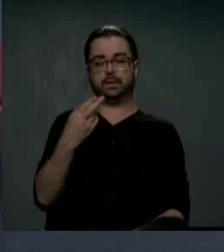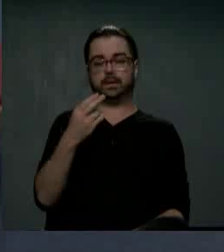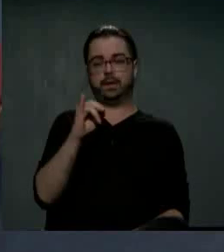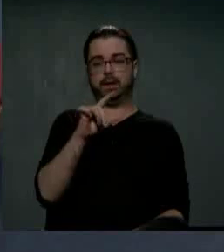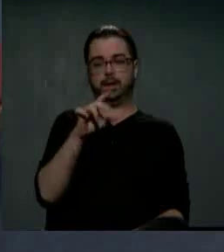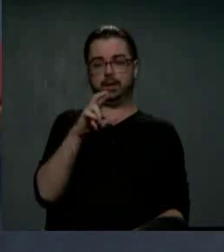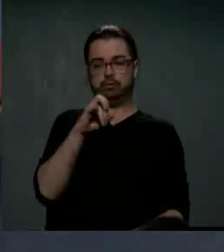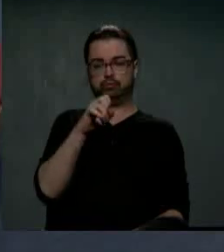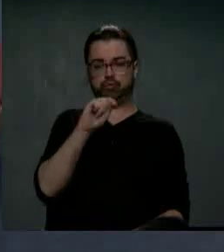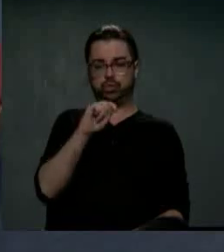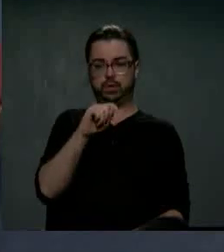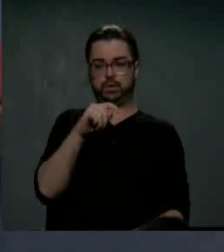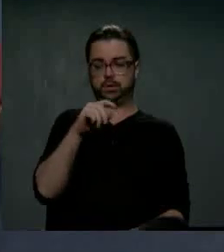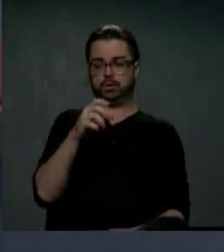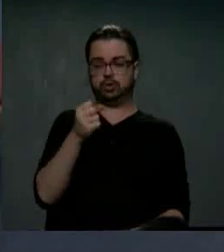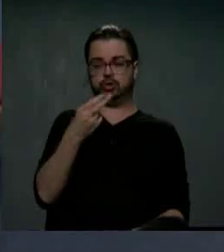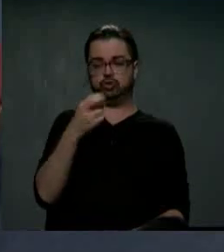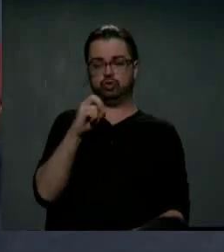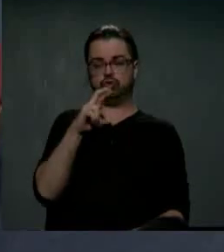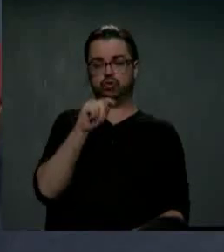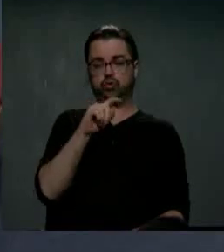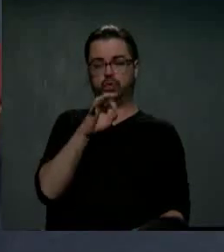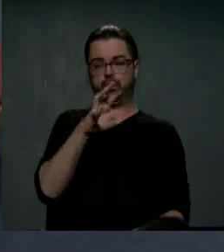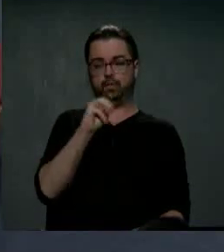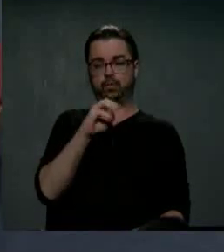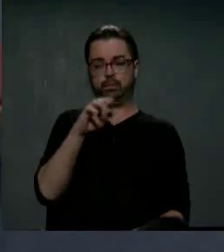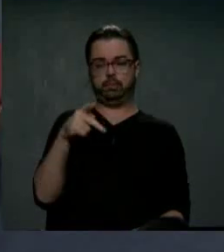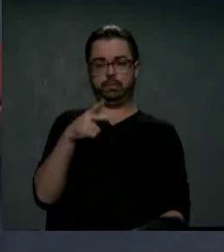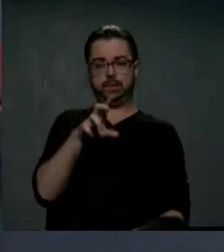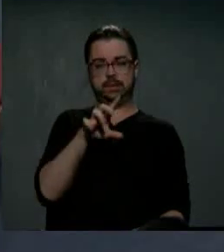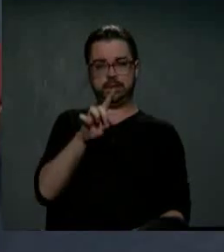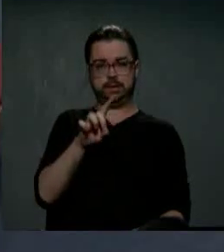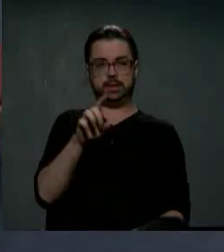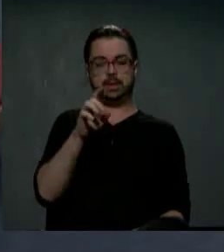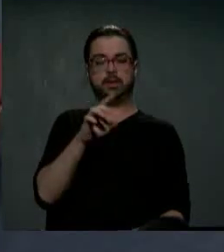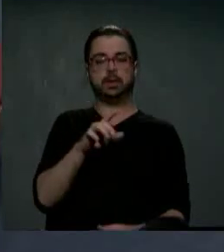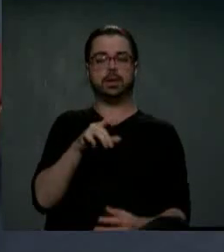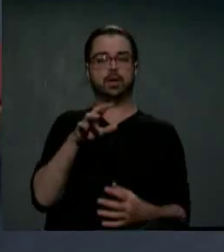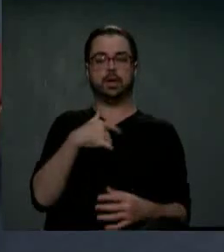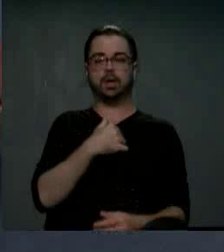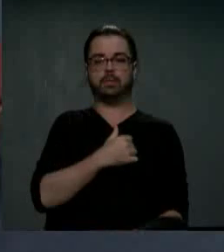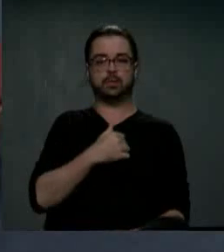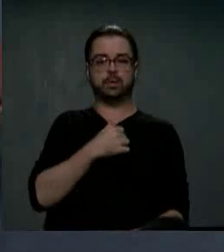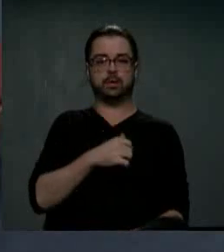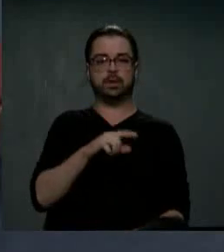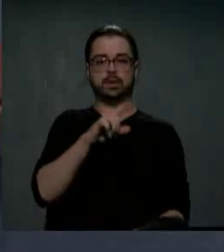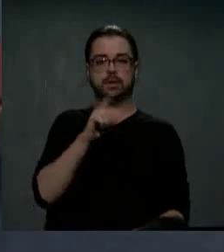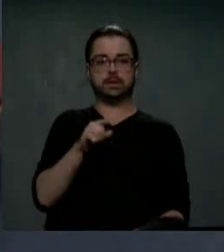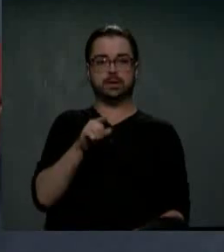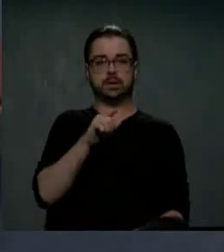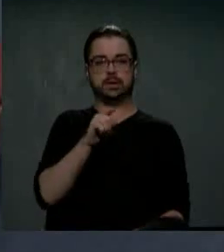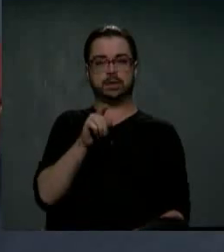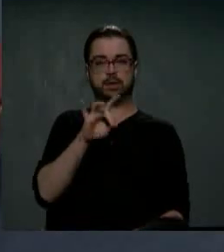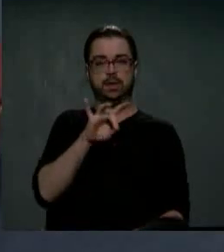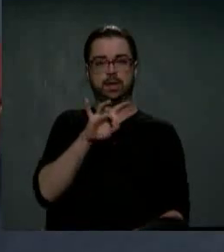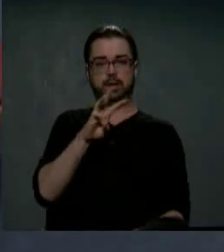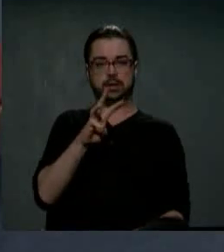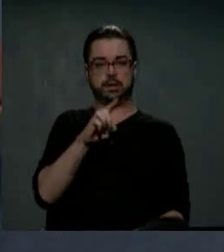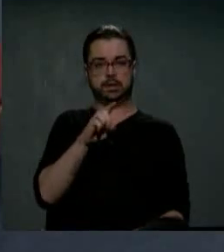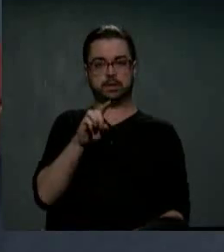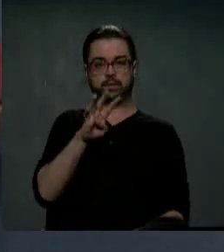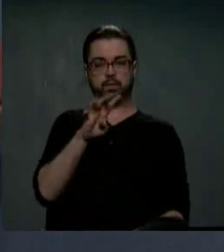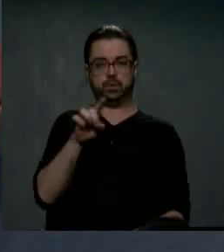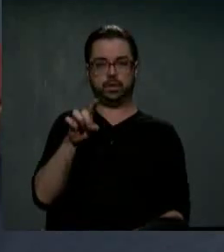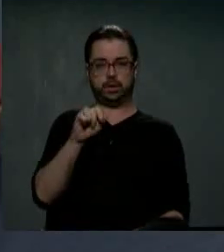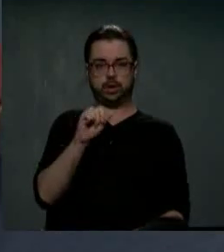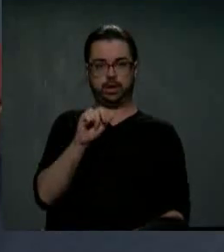Bakery, revised short form PCD, located at file number Z-8684-A, located at